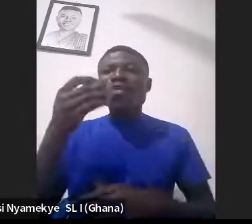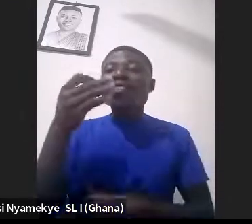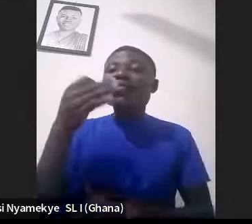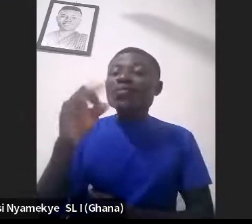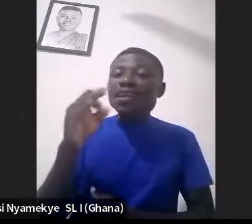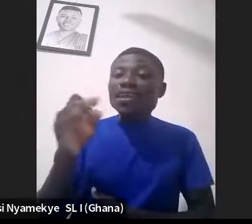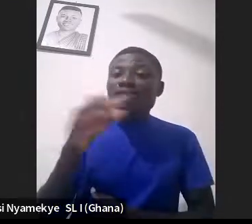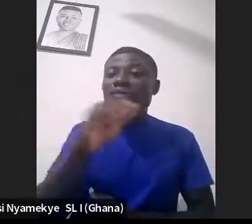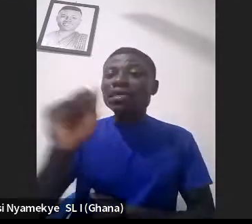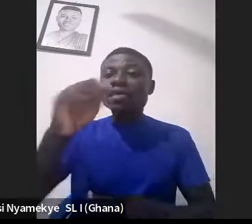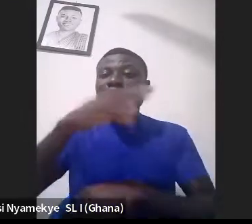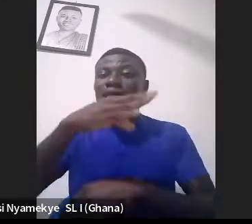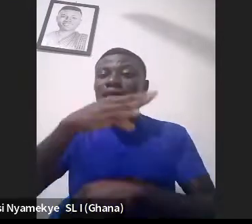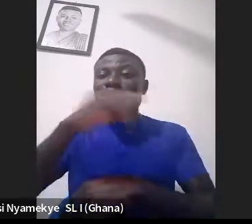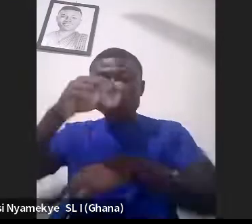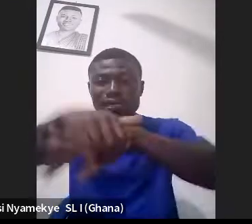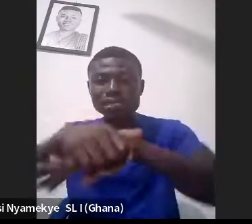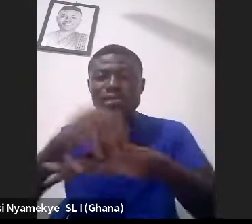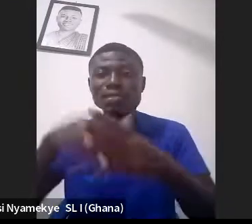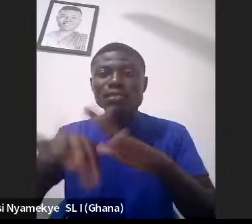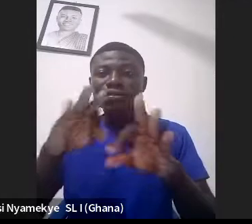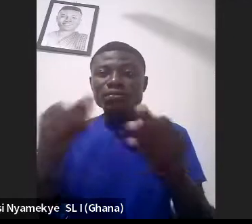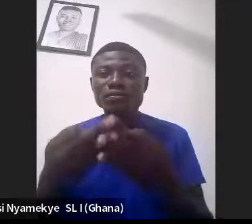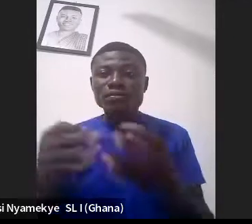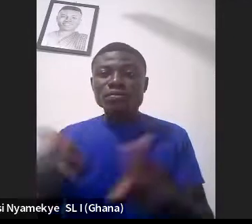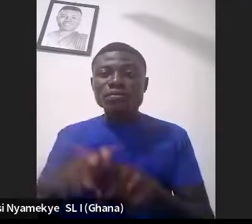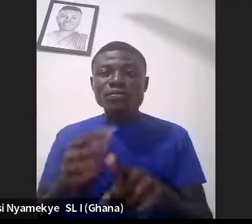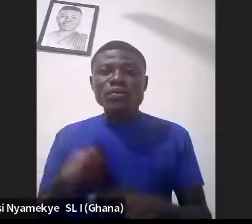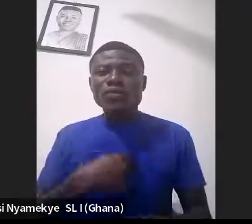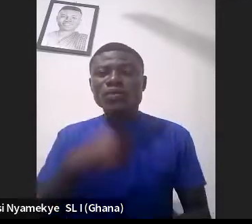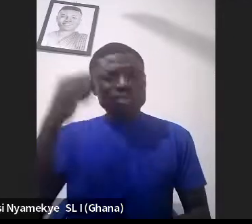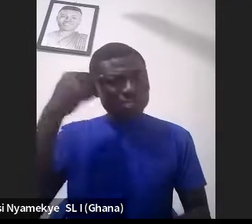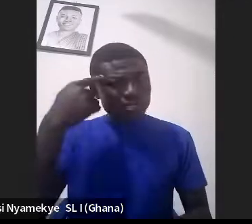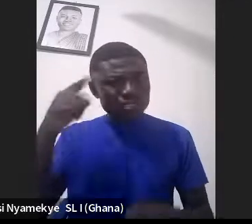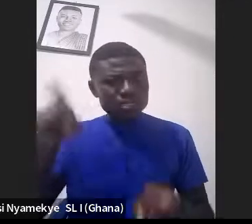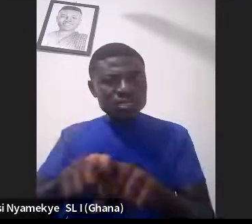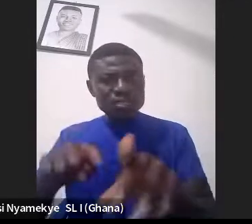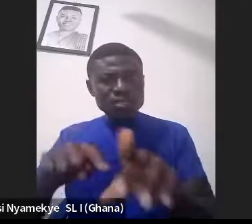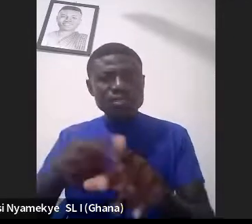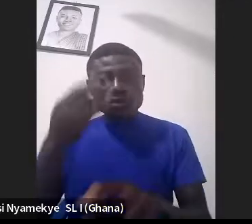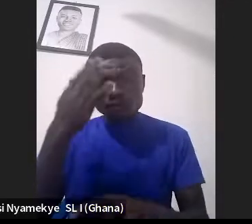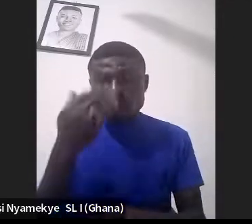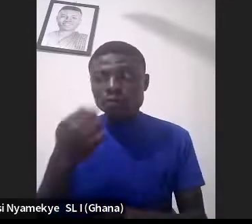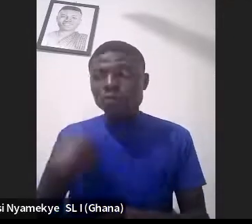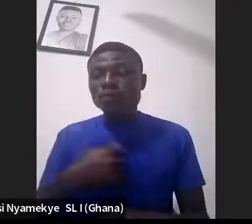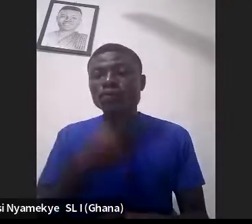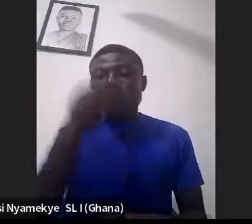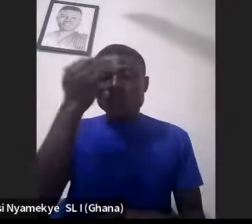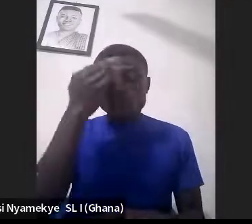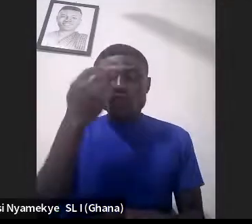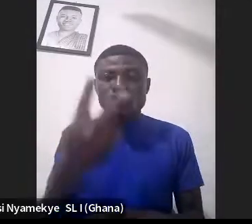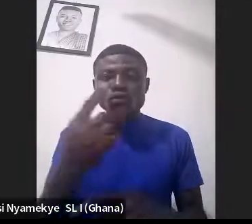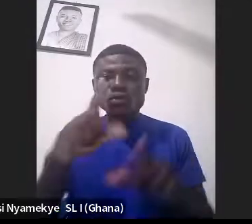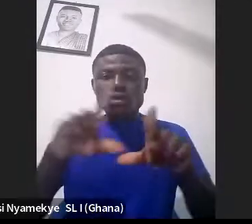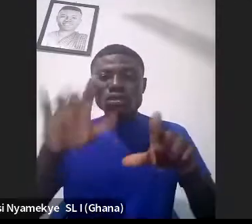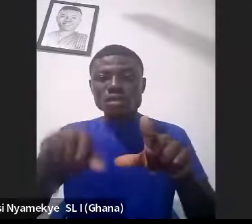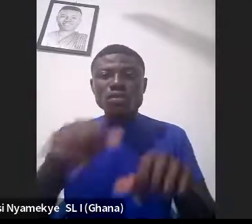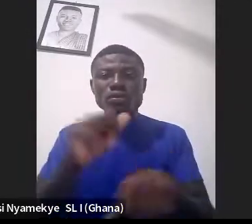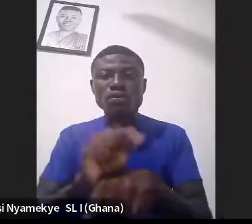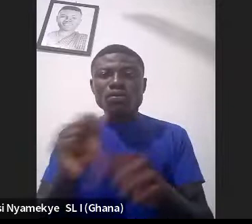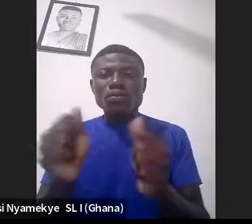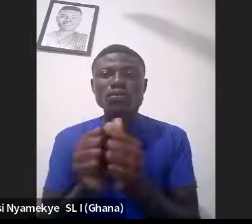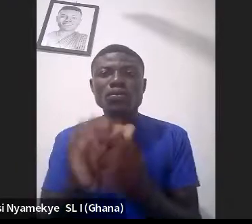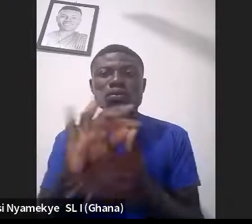Anglophone family. And we thought at the beginning it was because he was learning 2 languages that we thought maybe that's why he's having